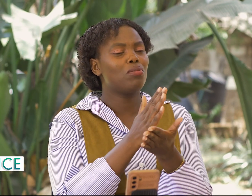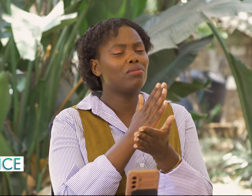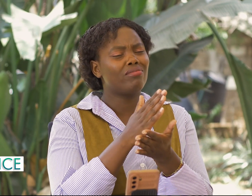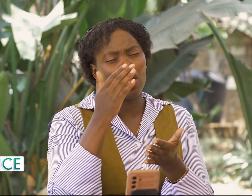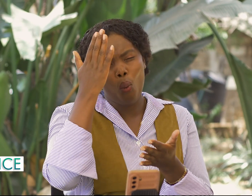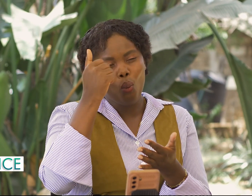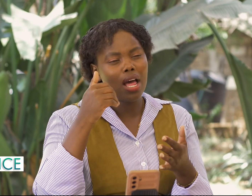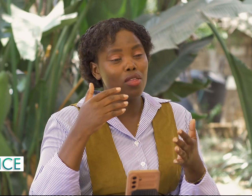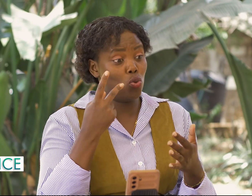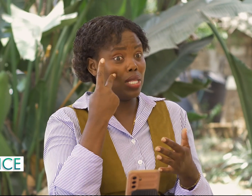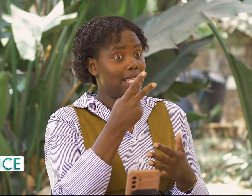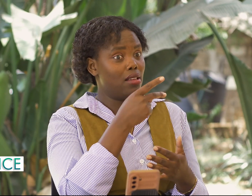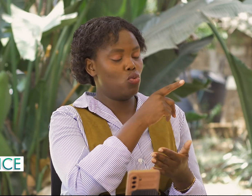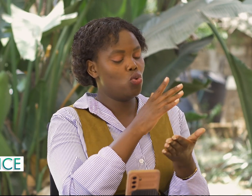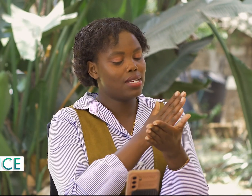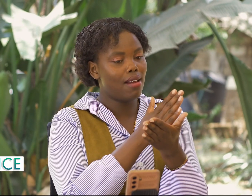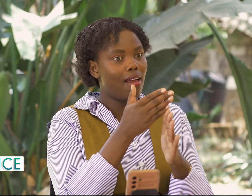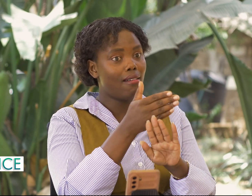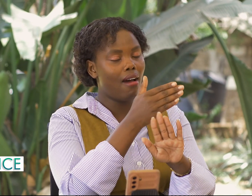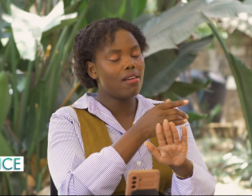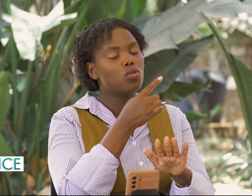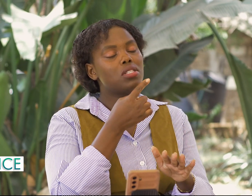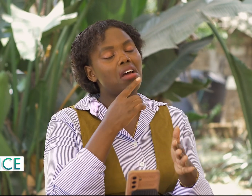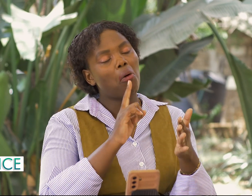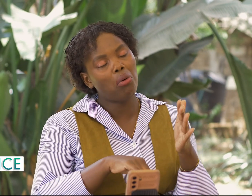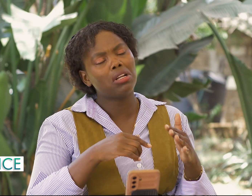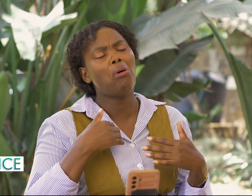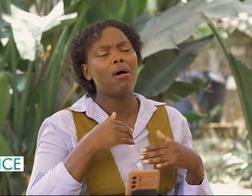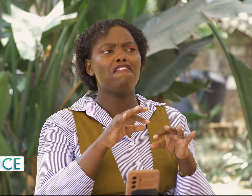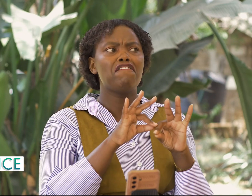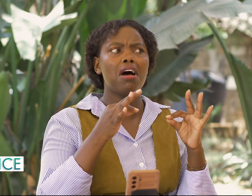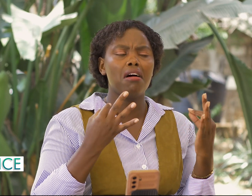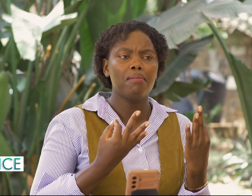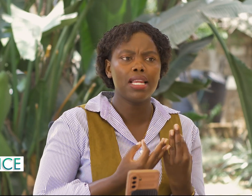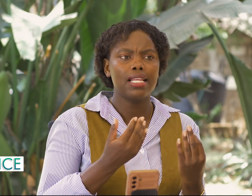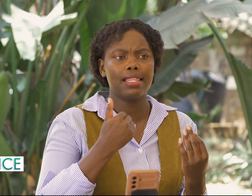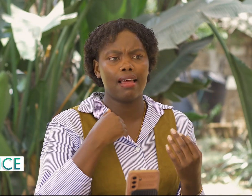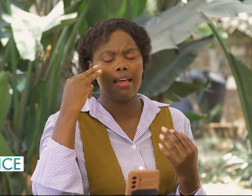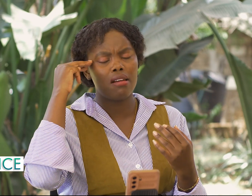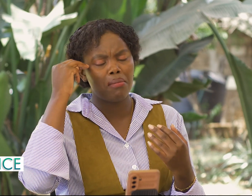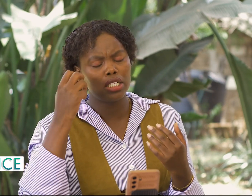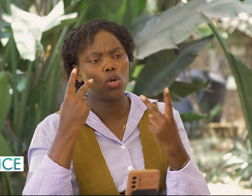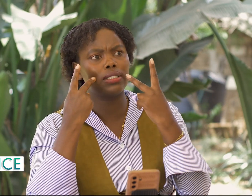On to Claire. So, can you share what you've seen?